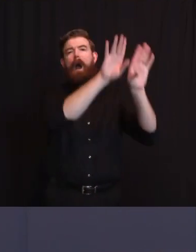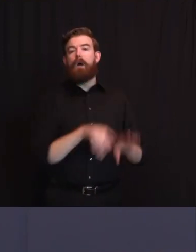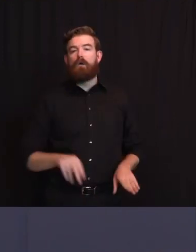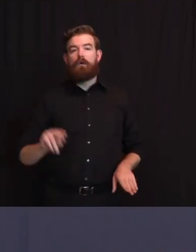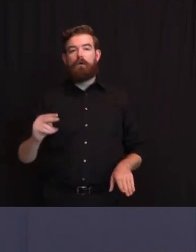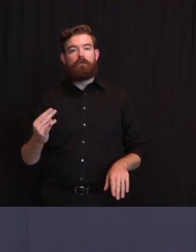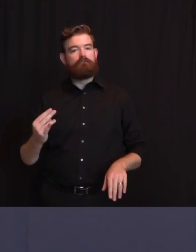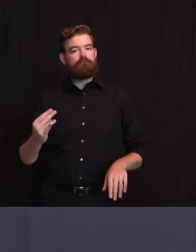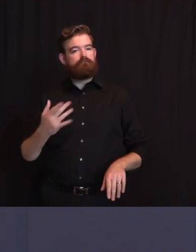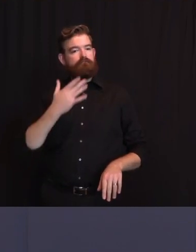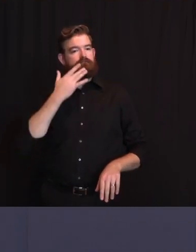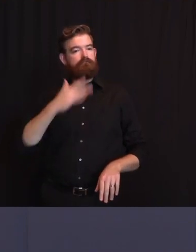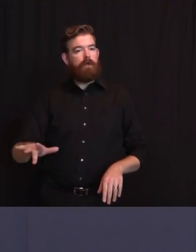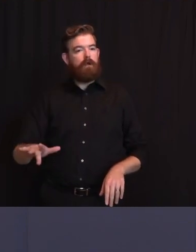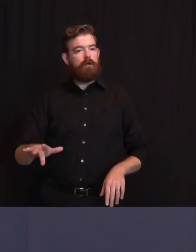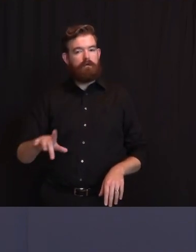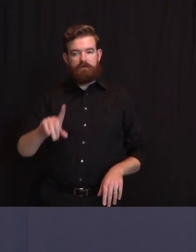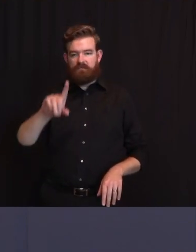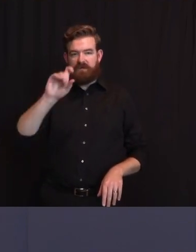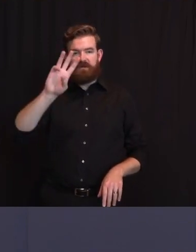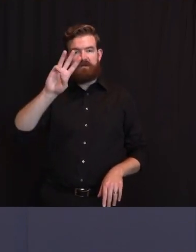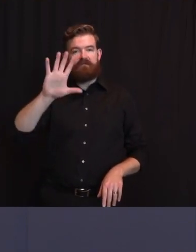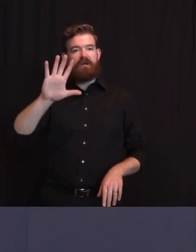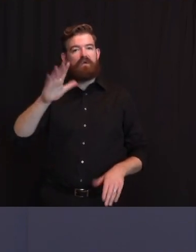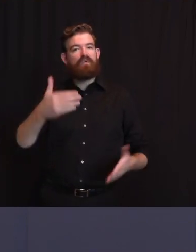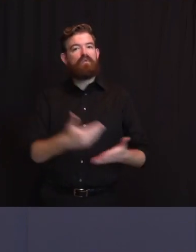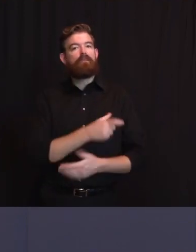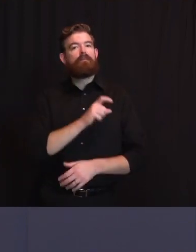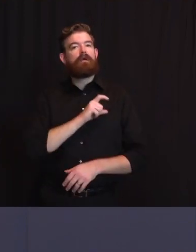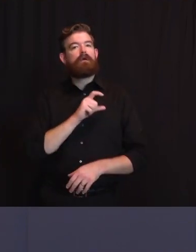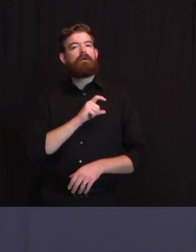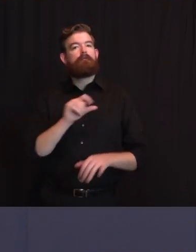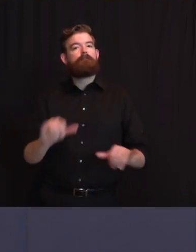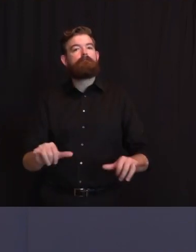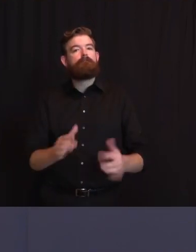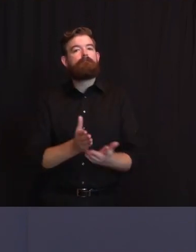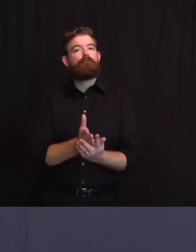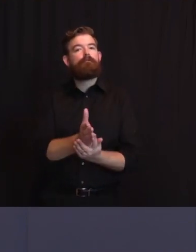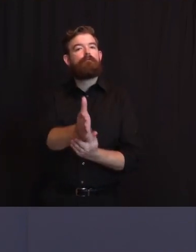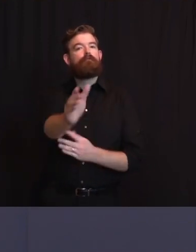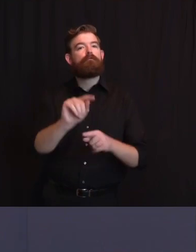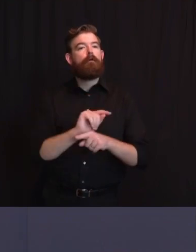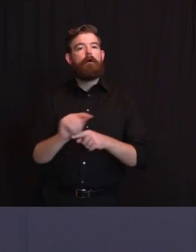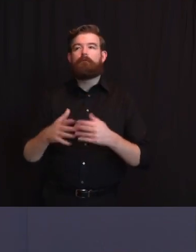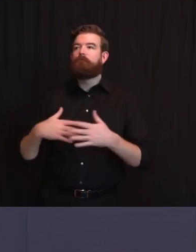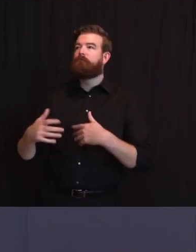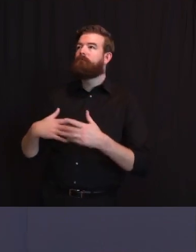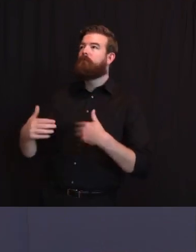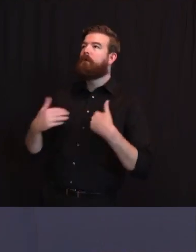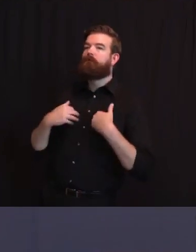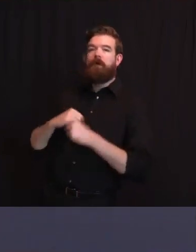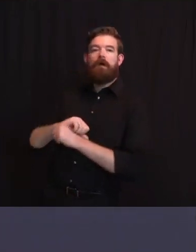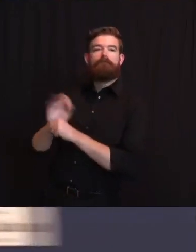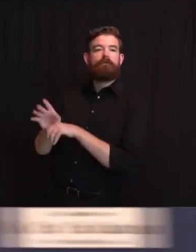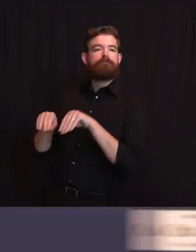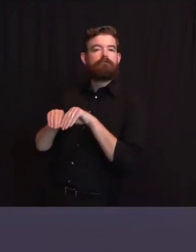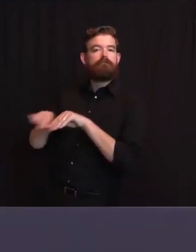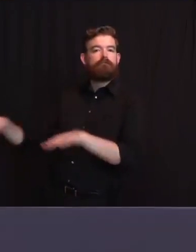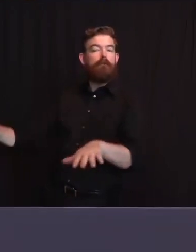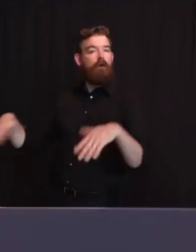oath today because of Commissioner Persicelli and her guidance. So I wanted to thank you, Judy. Major League Baseball should have called